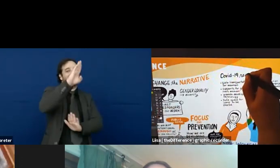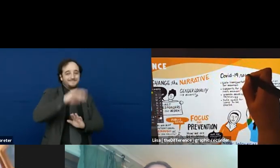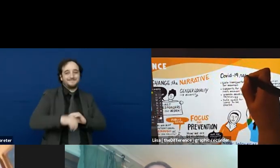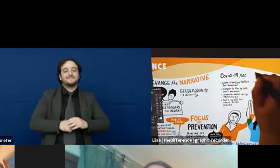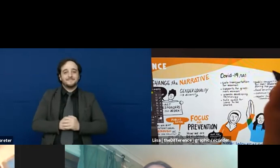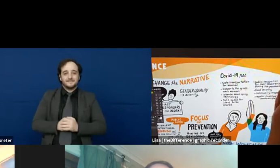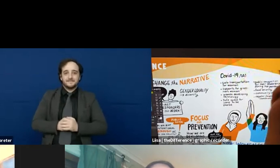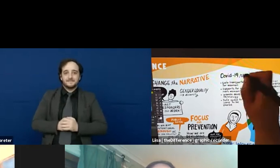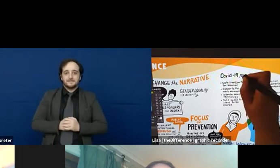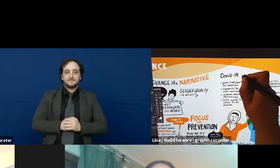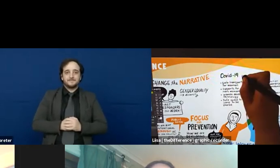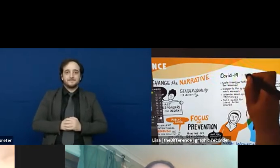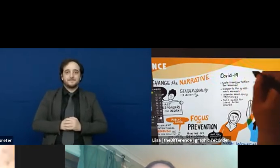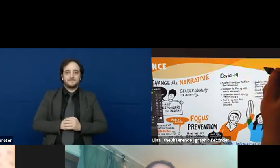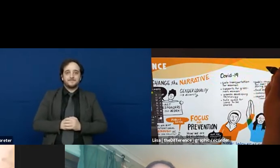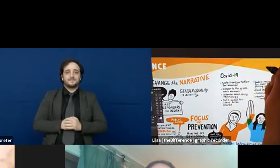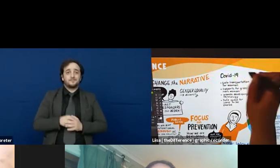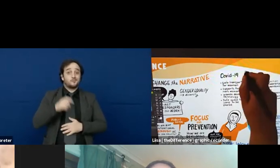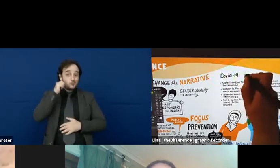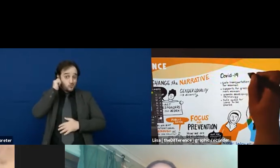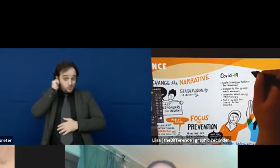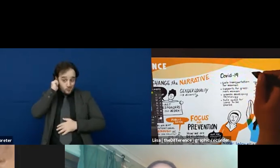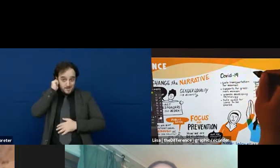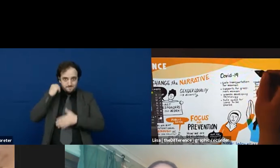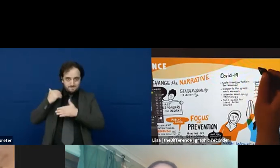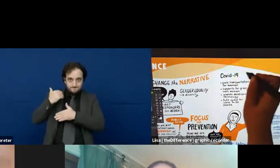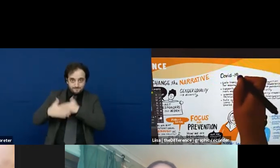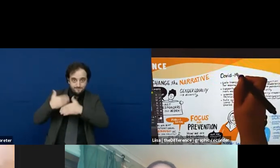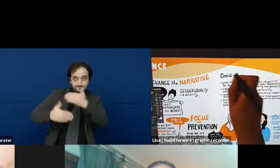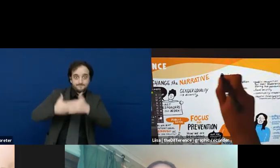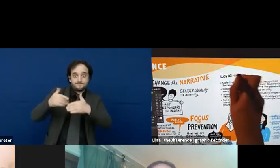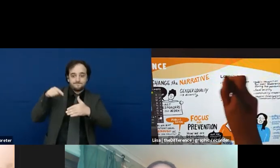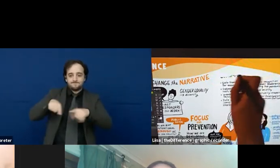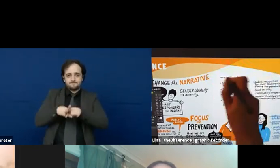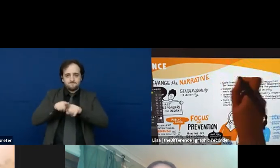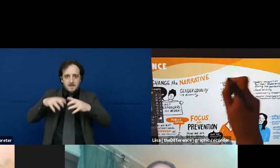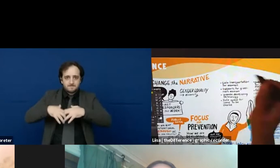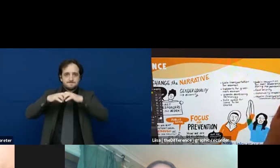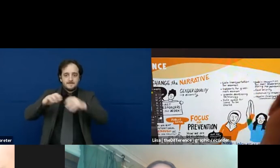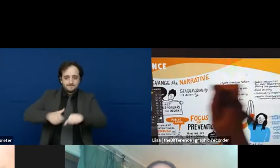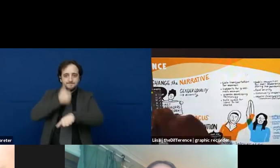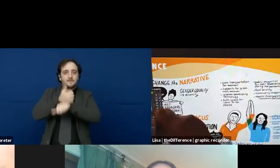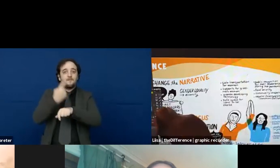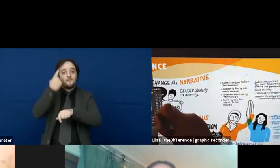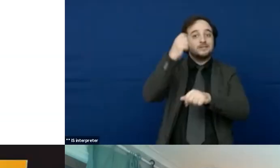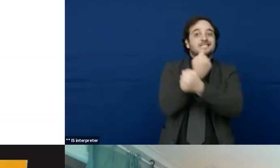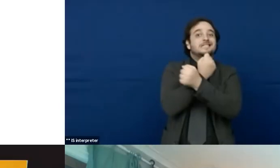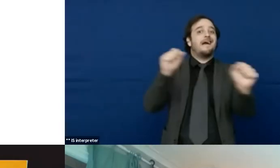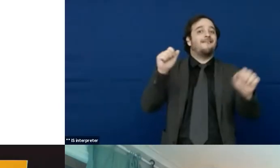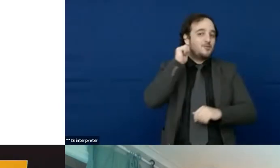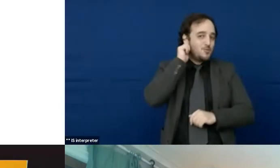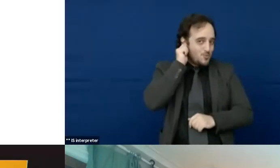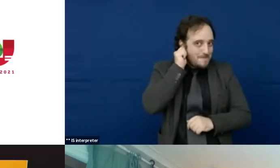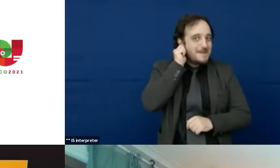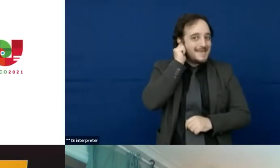to the next panelist, Mrs. Sri Sofian, Senior